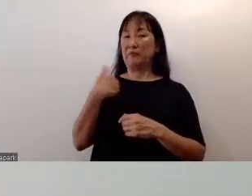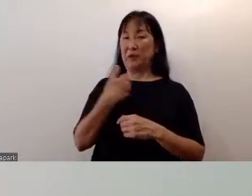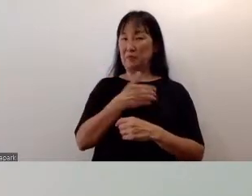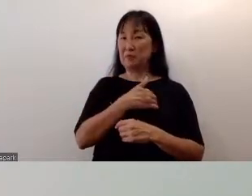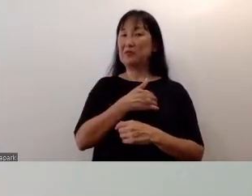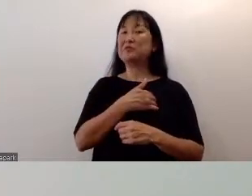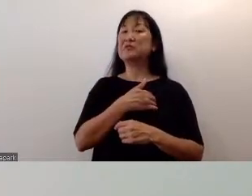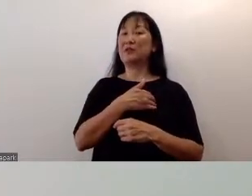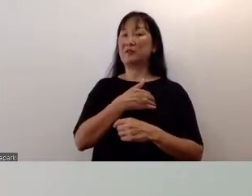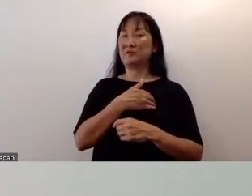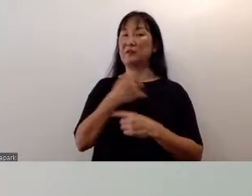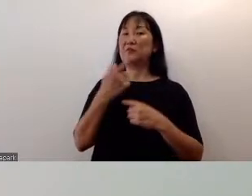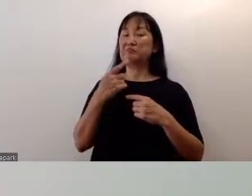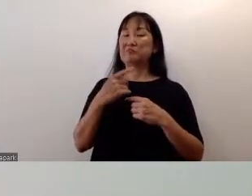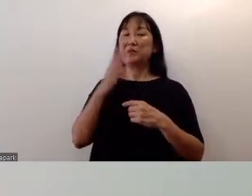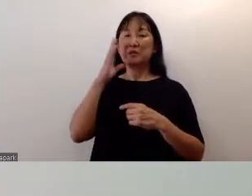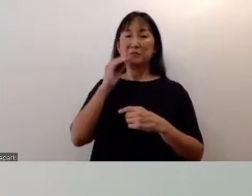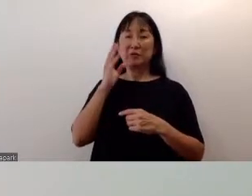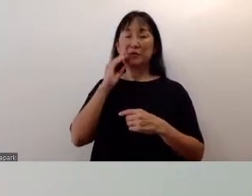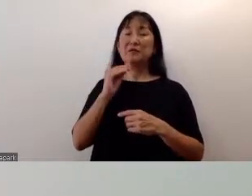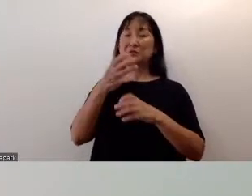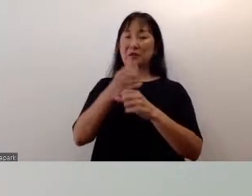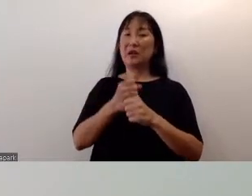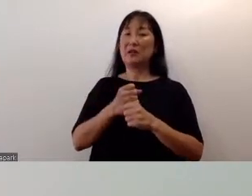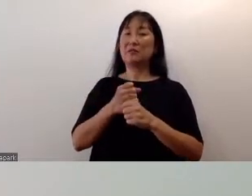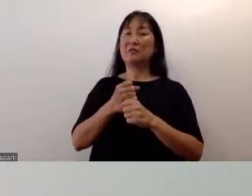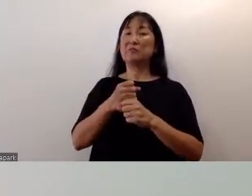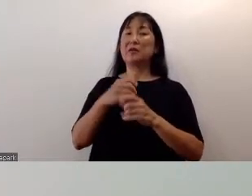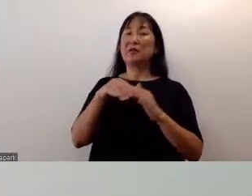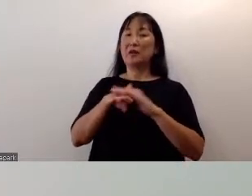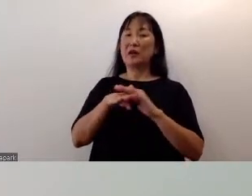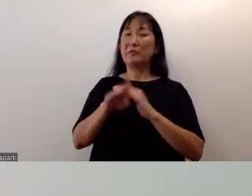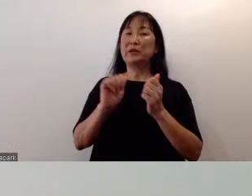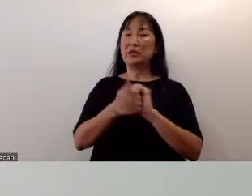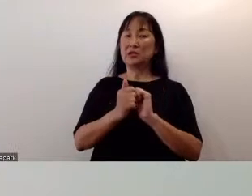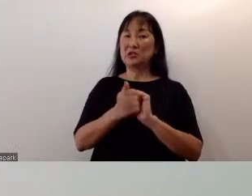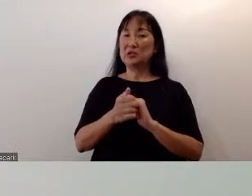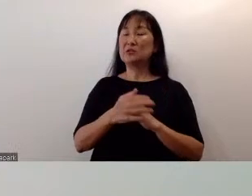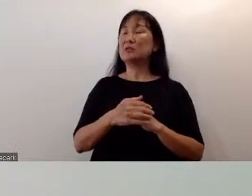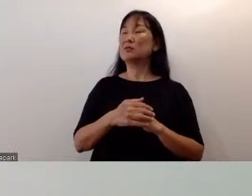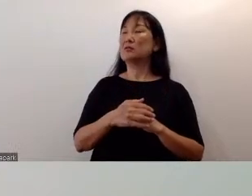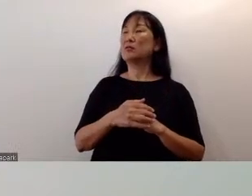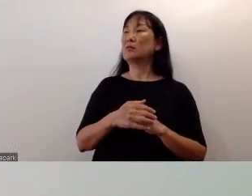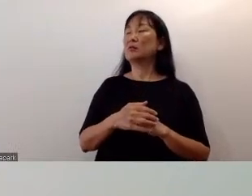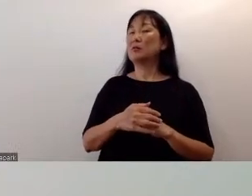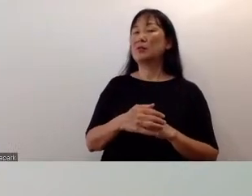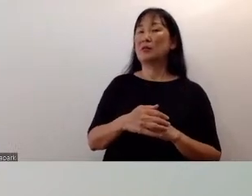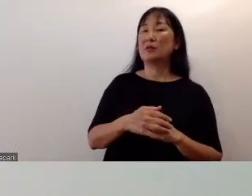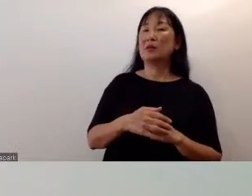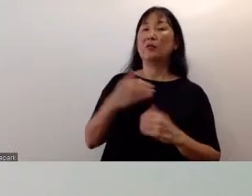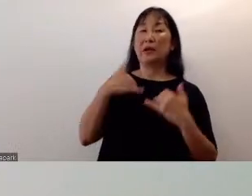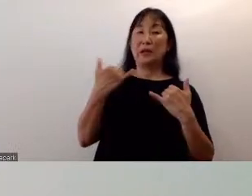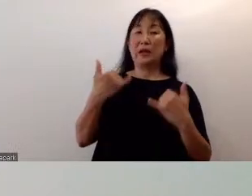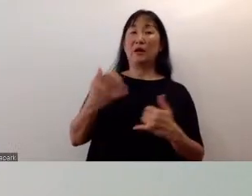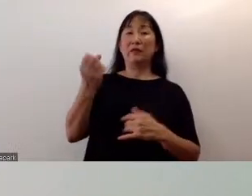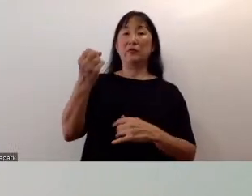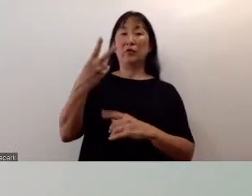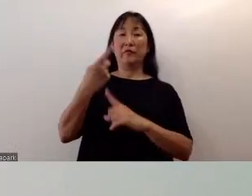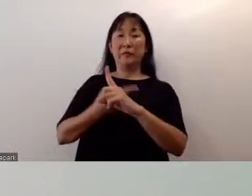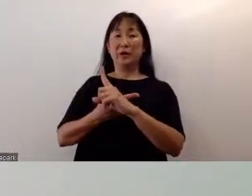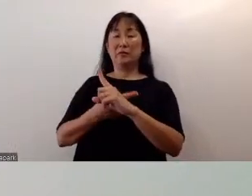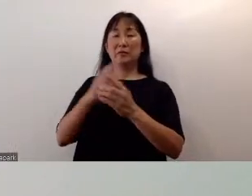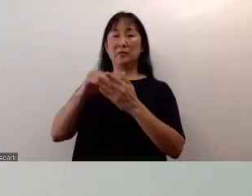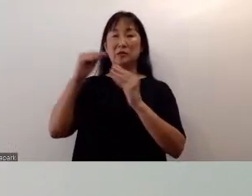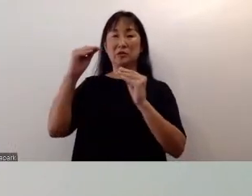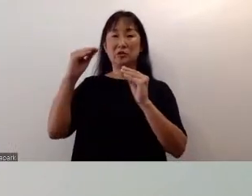gone through it to get specific accommodations for their health condition. Right now, we have 12-monthers who